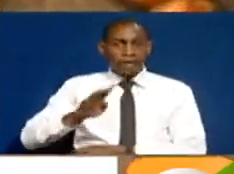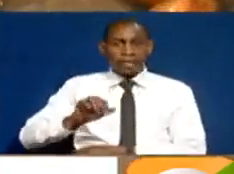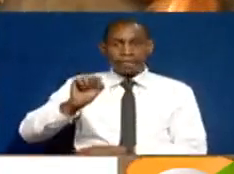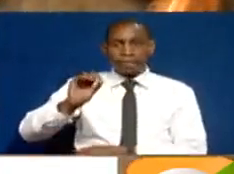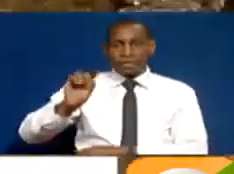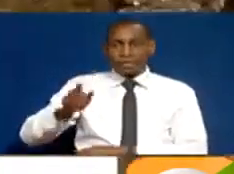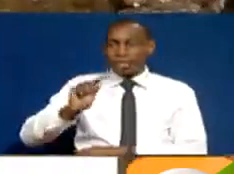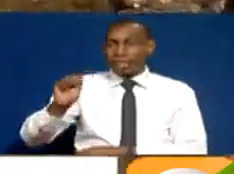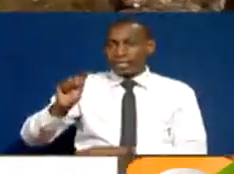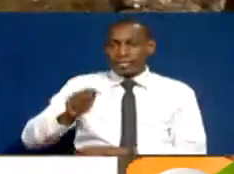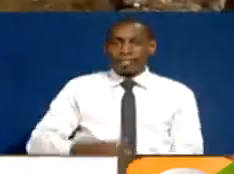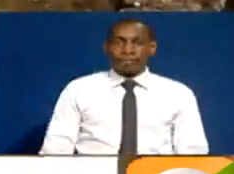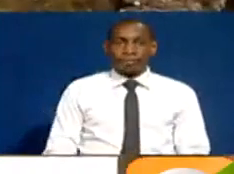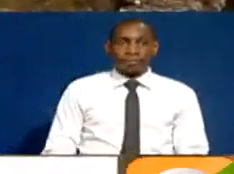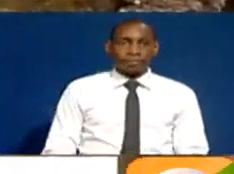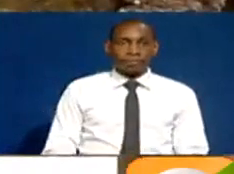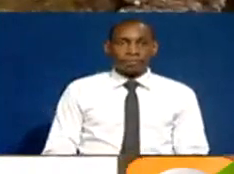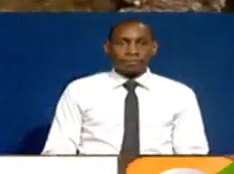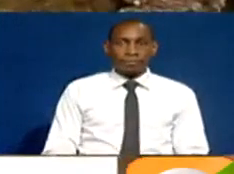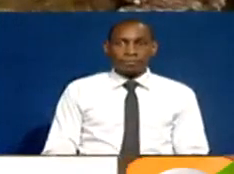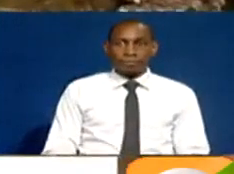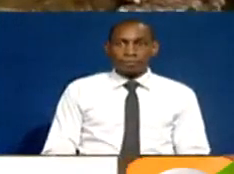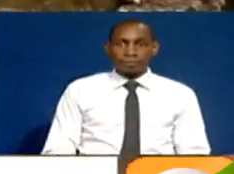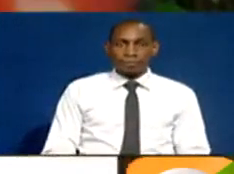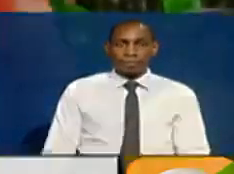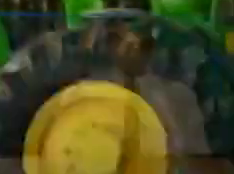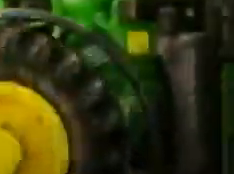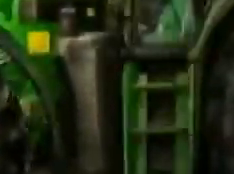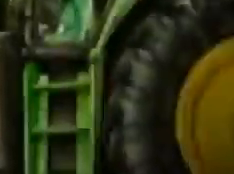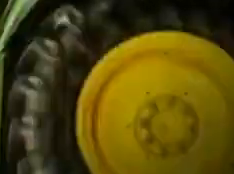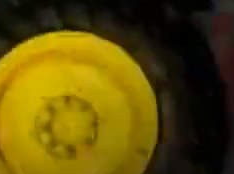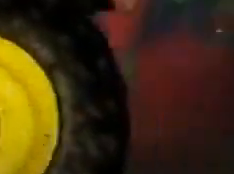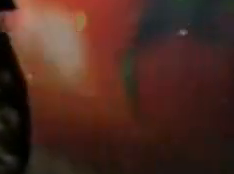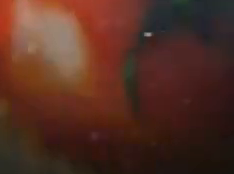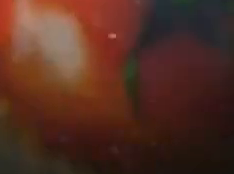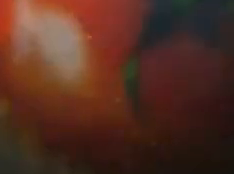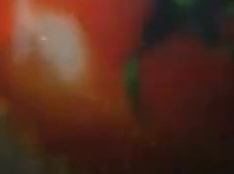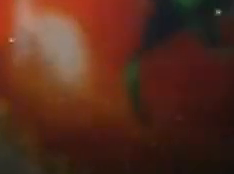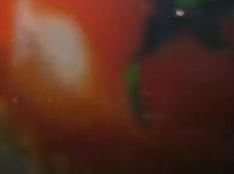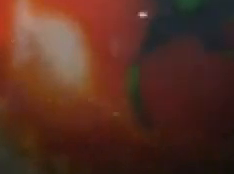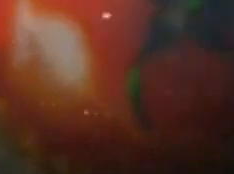450,000 tons. Dennis Otieno, Smart Farm.